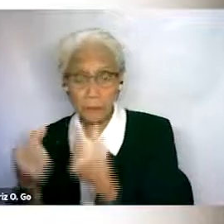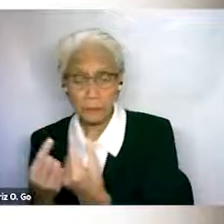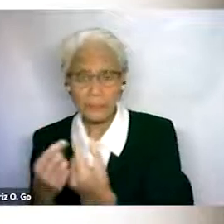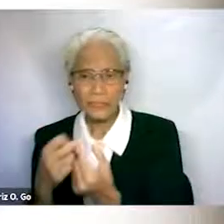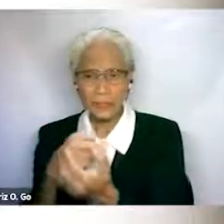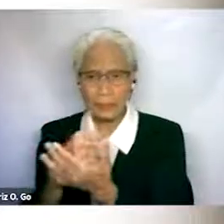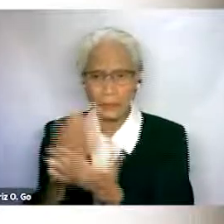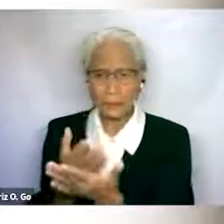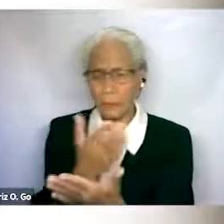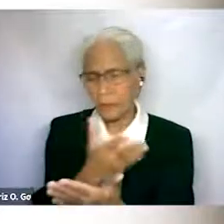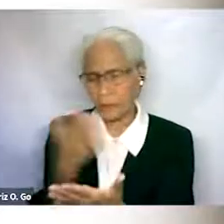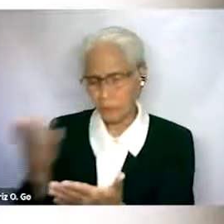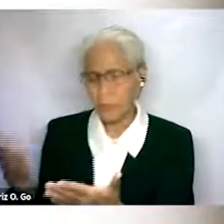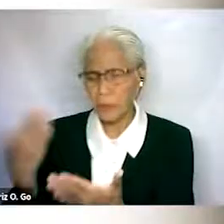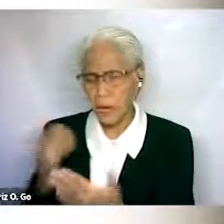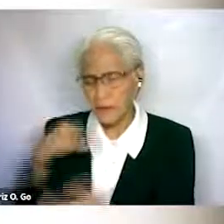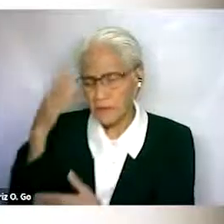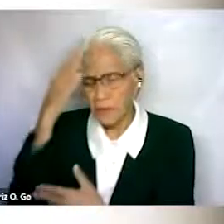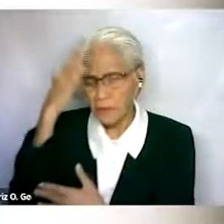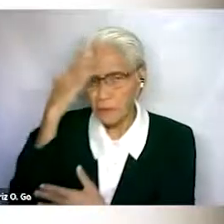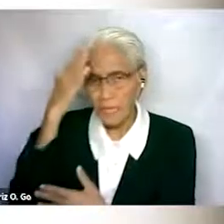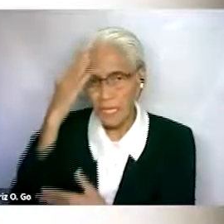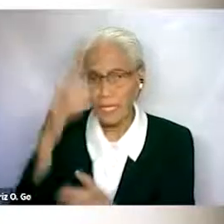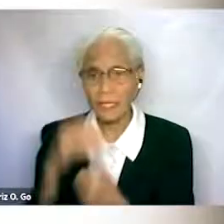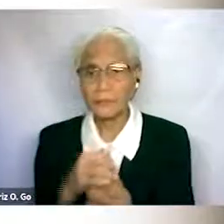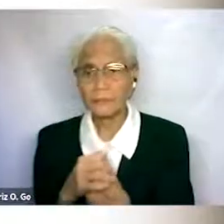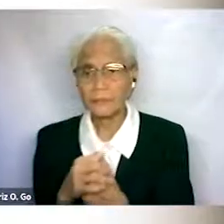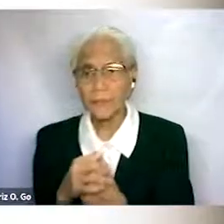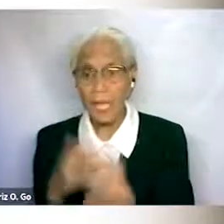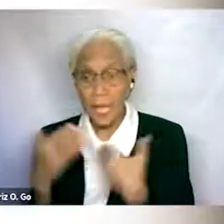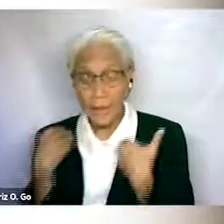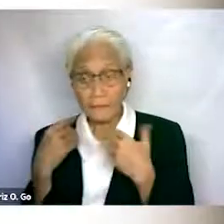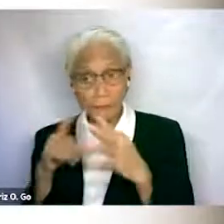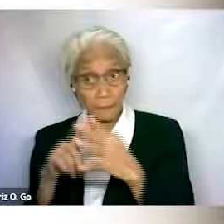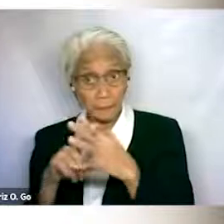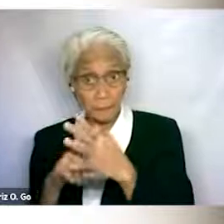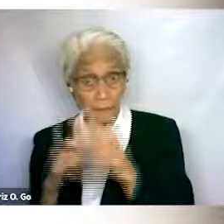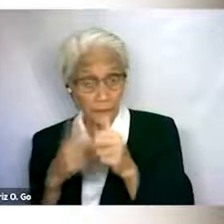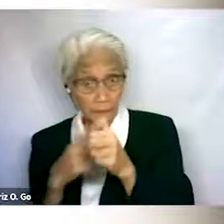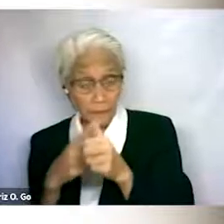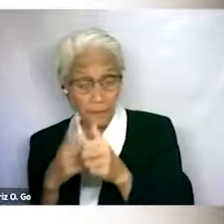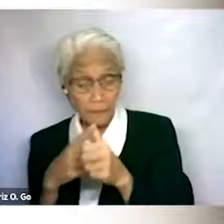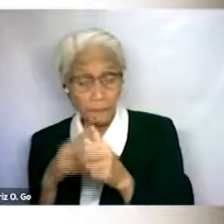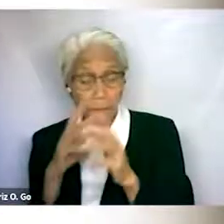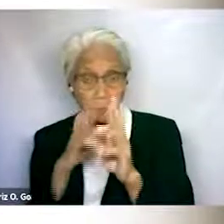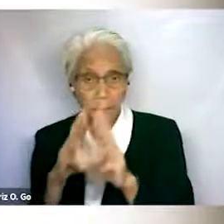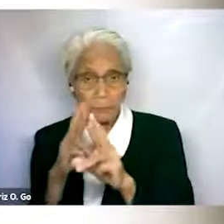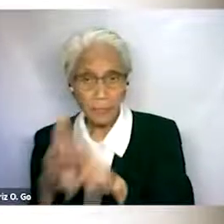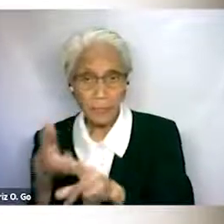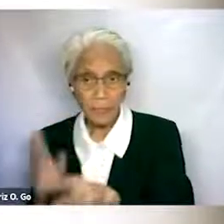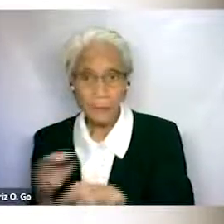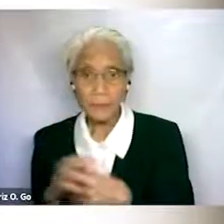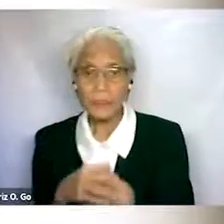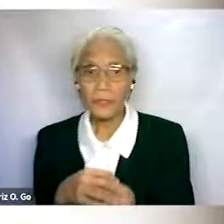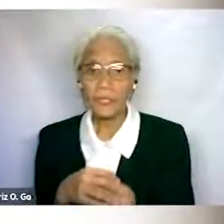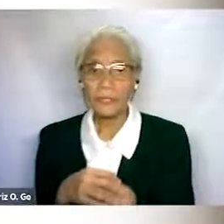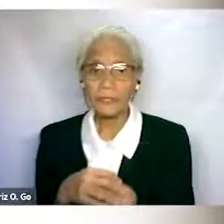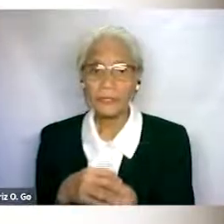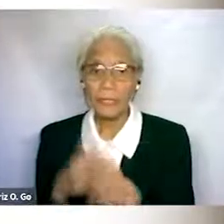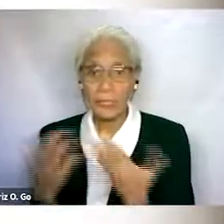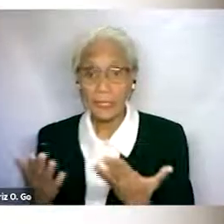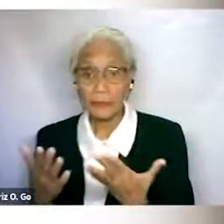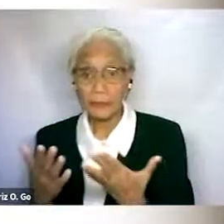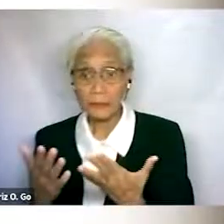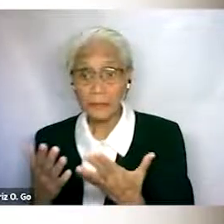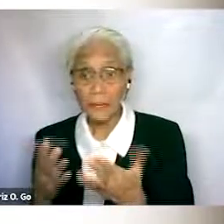concluding observations, action on the concluding observations and monitoring of the concluding observations if they are being fulfilled by the state, and